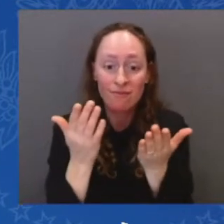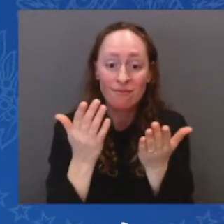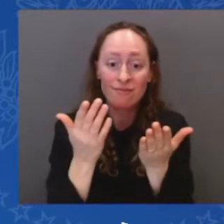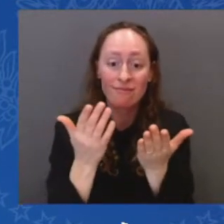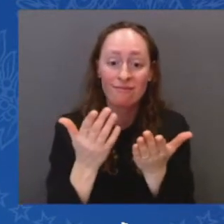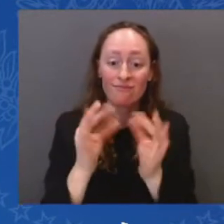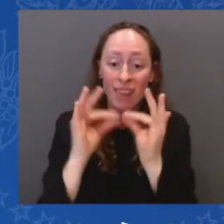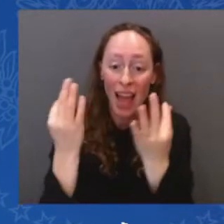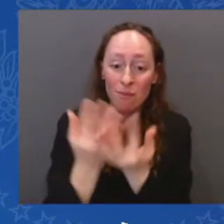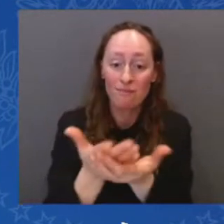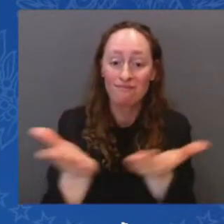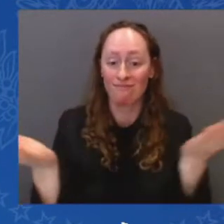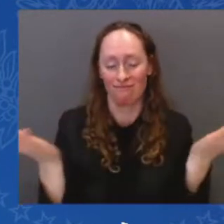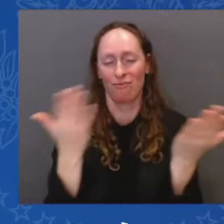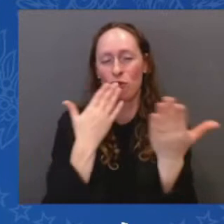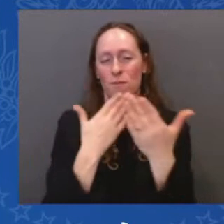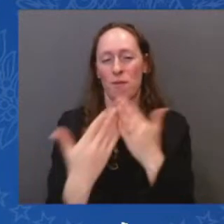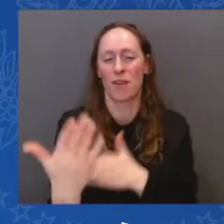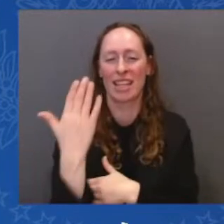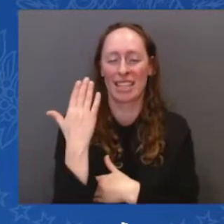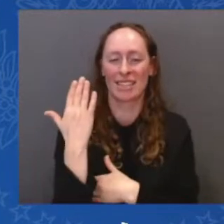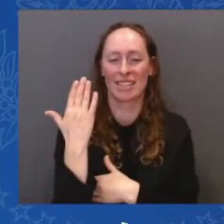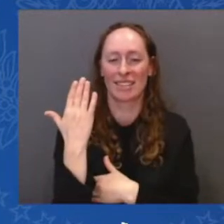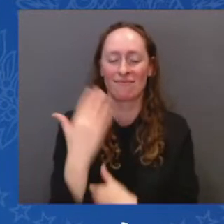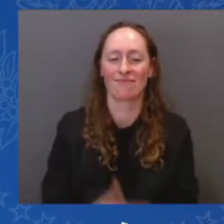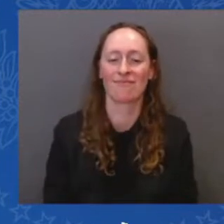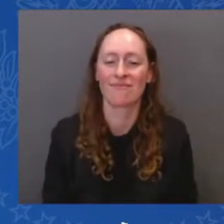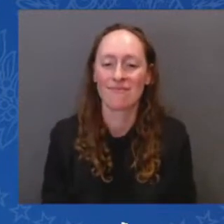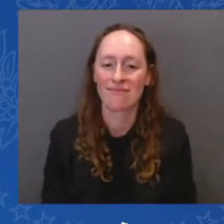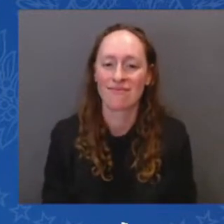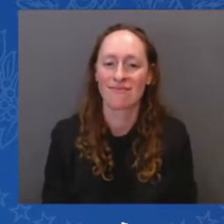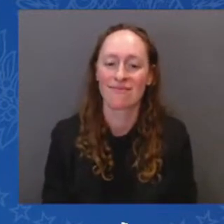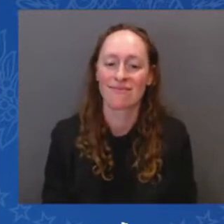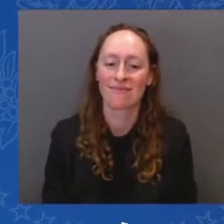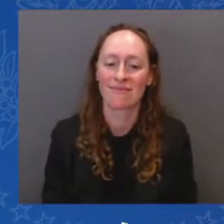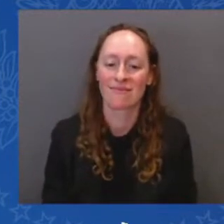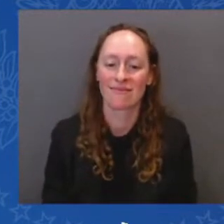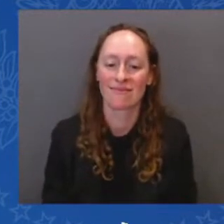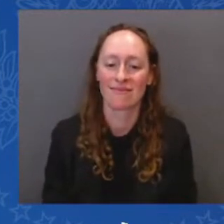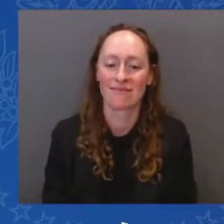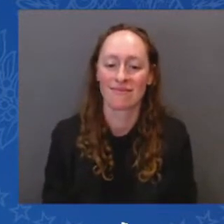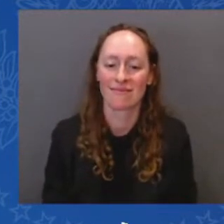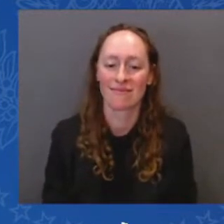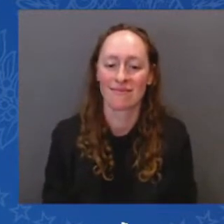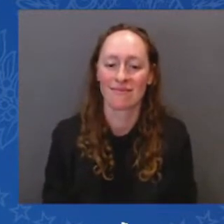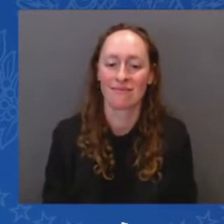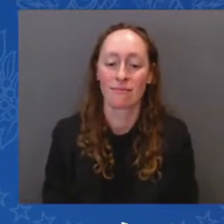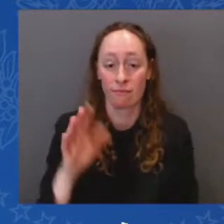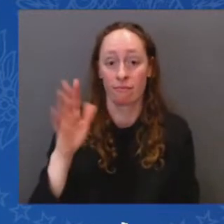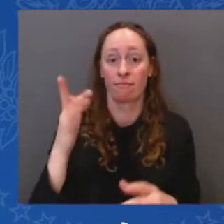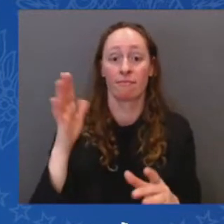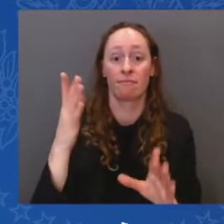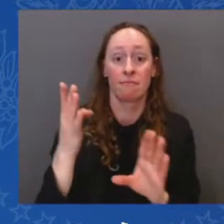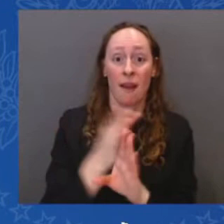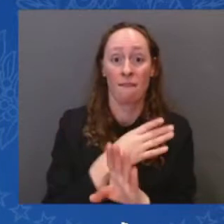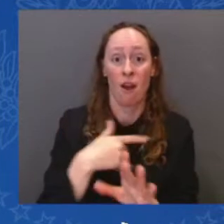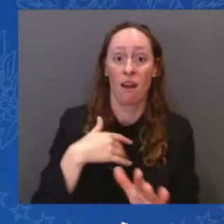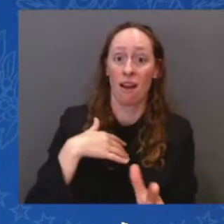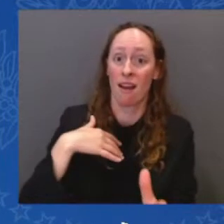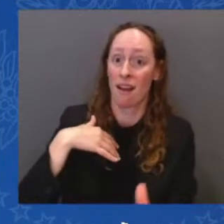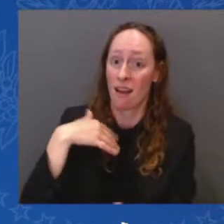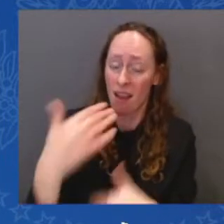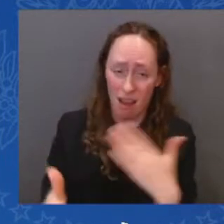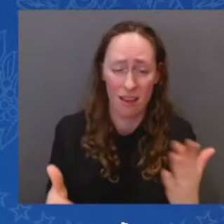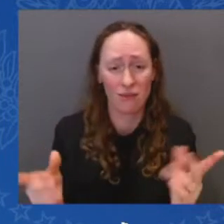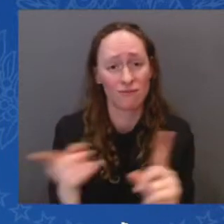any further, Shereen and I would like to express our gratitude to the many that have played a role in our journey thus